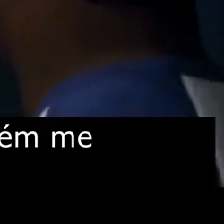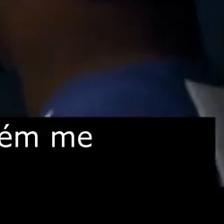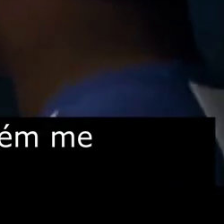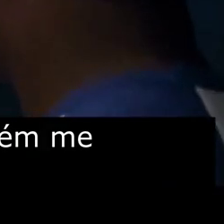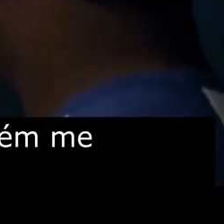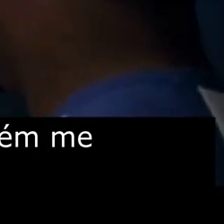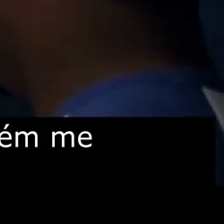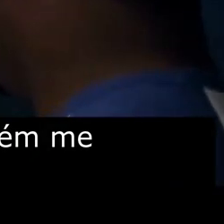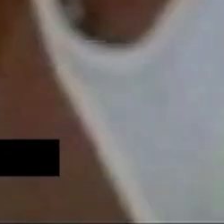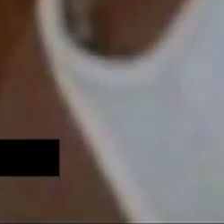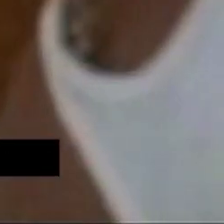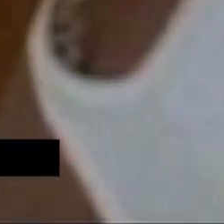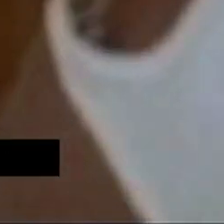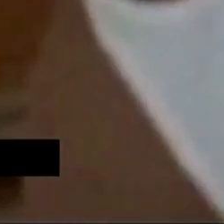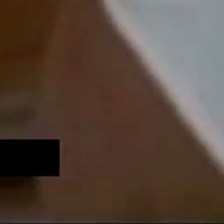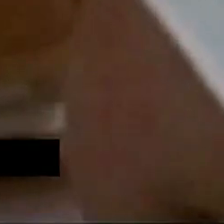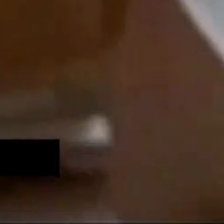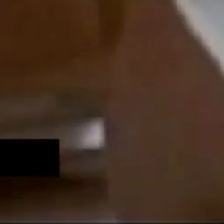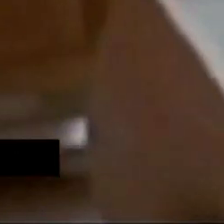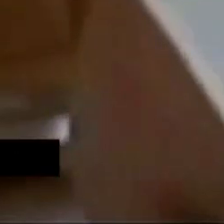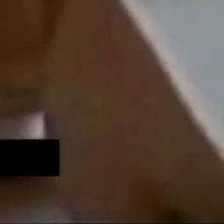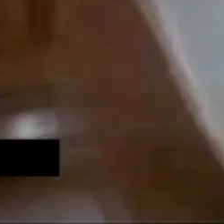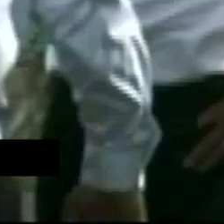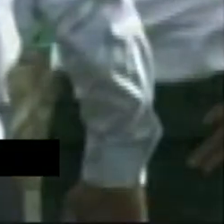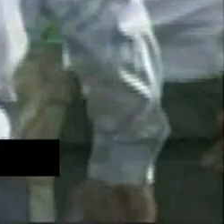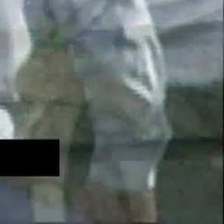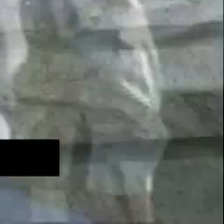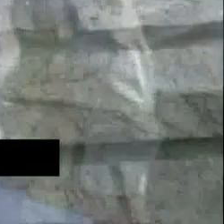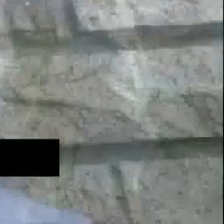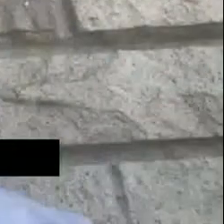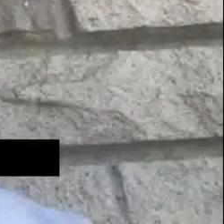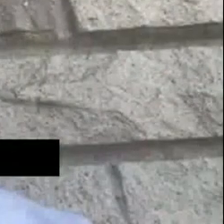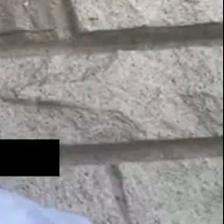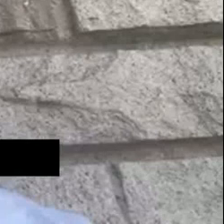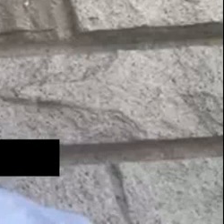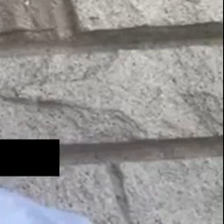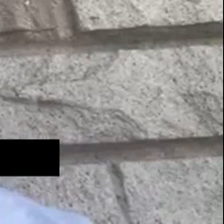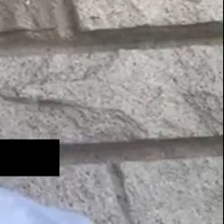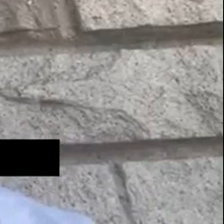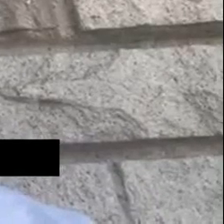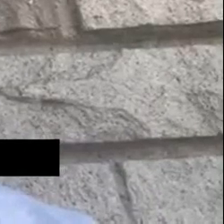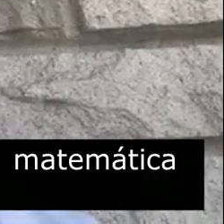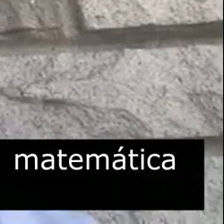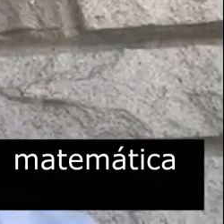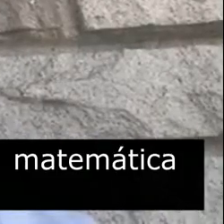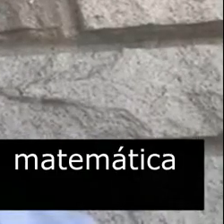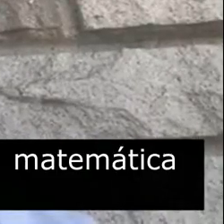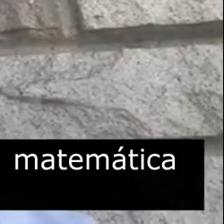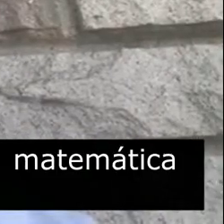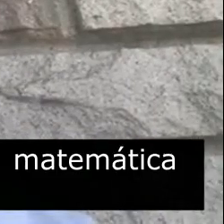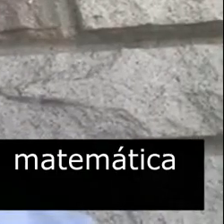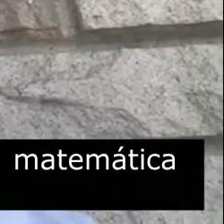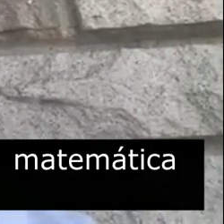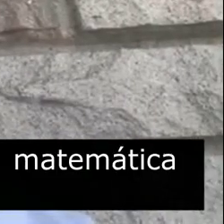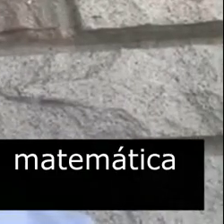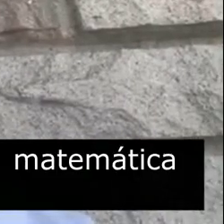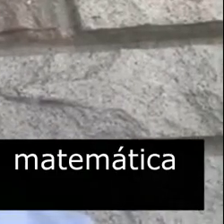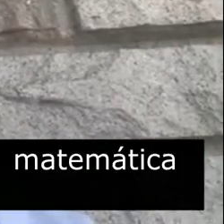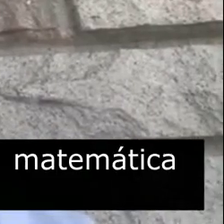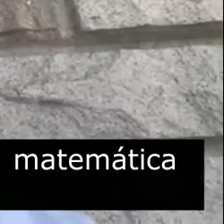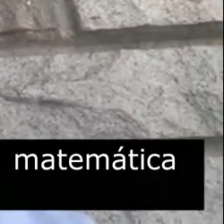couldn't read and I was as competitive as they were in the classroom they would bring Home trophies and all kind of